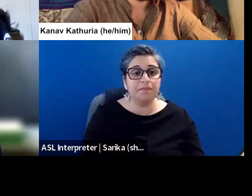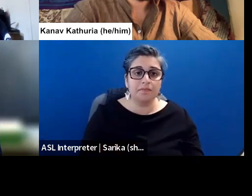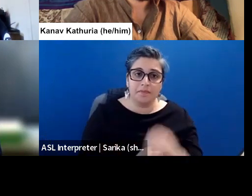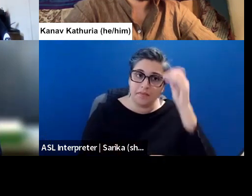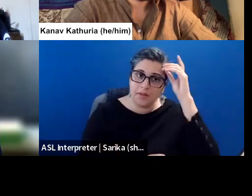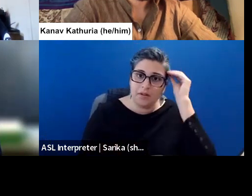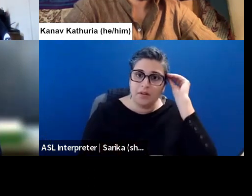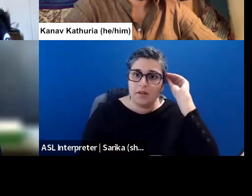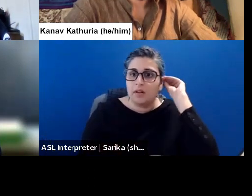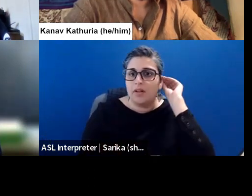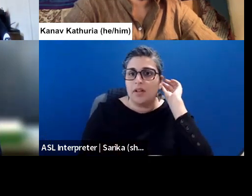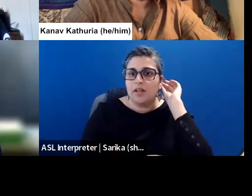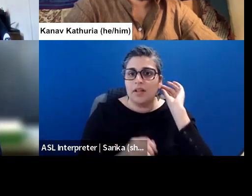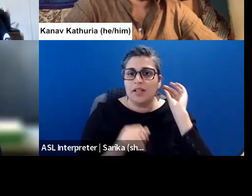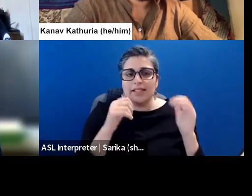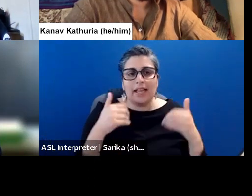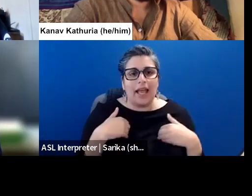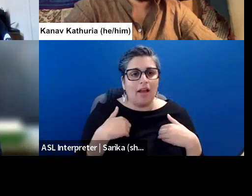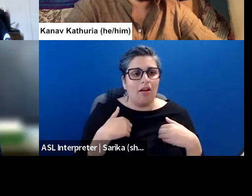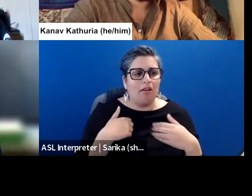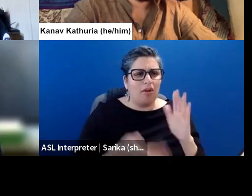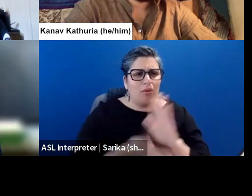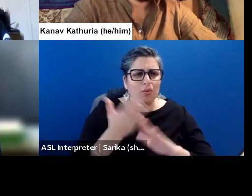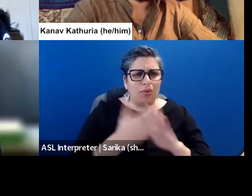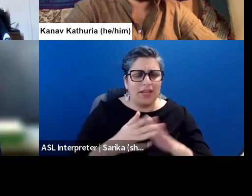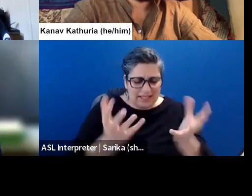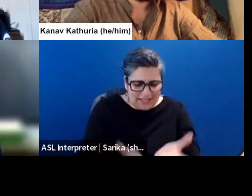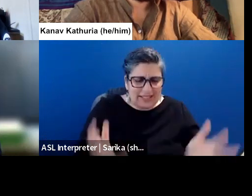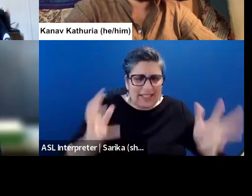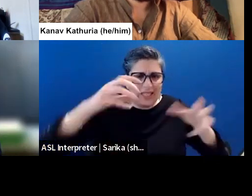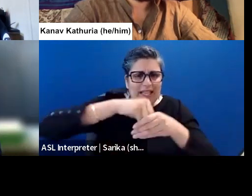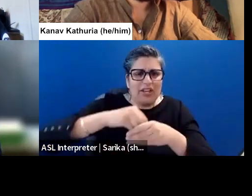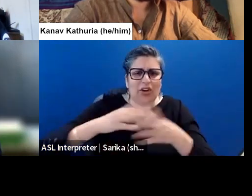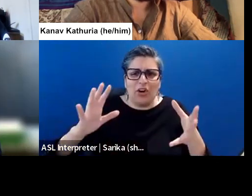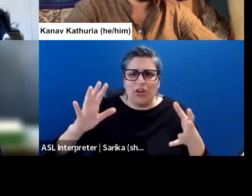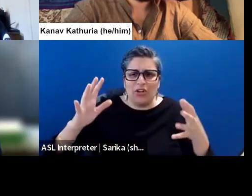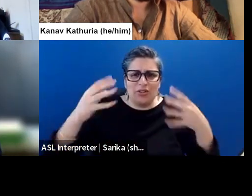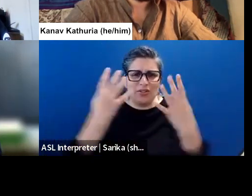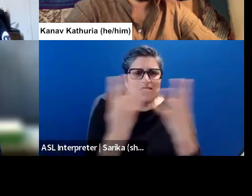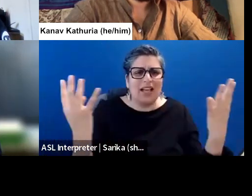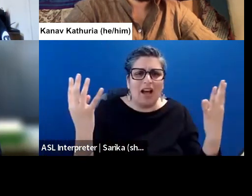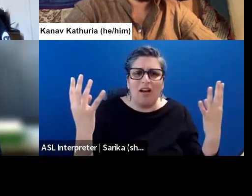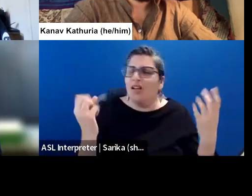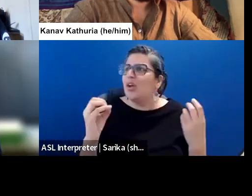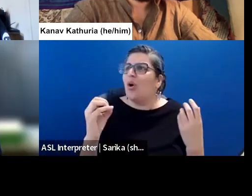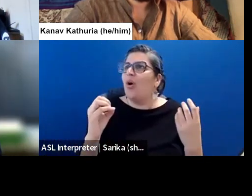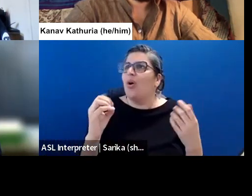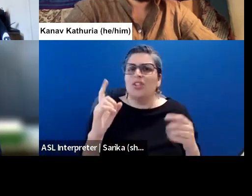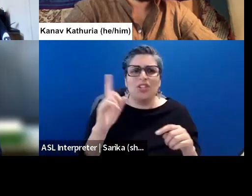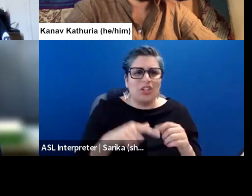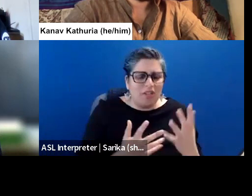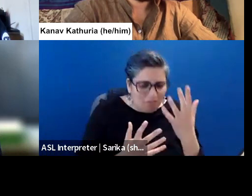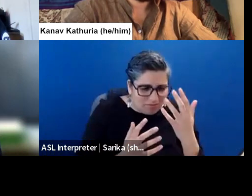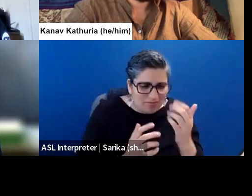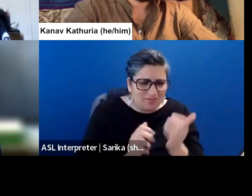And she didn't even have a working sink in her cell. So she had literally no way to wash at all. She couldn't take a shower. She couldn't even wash her face or